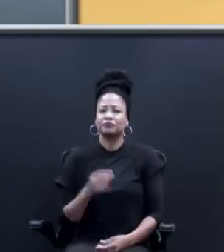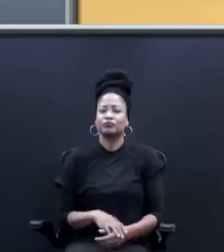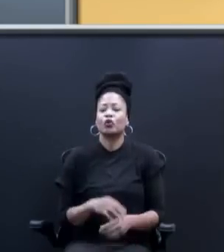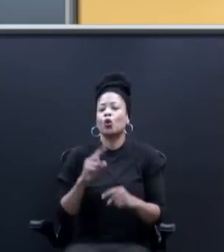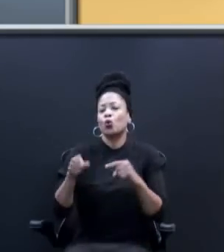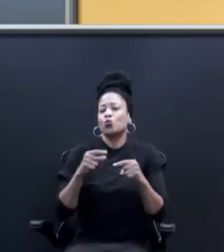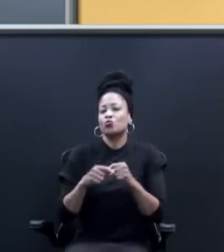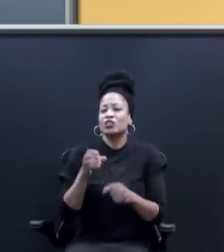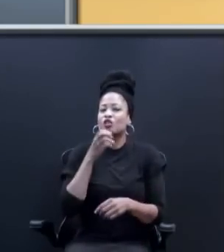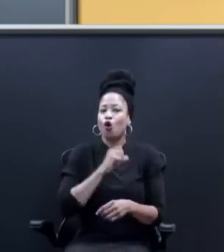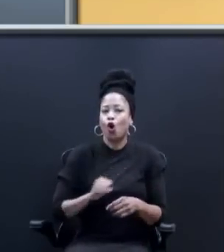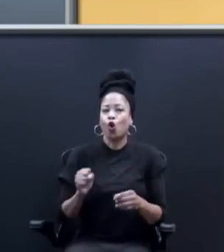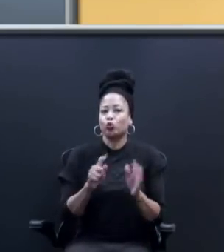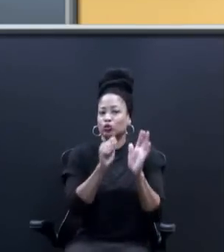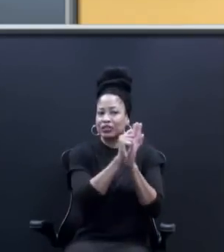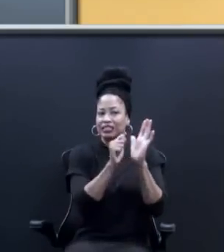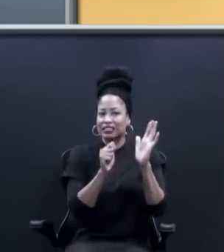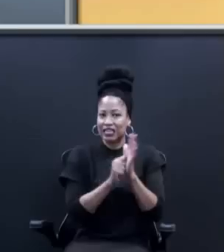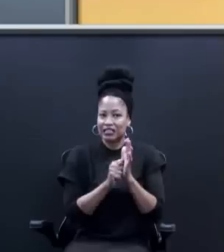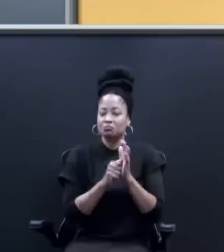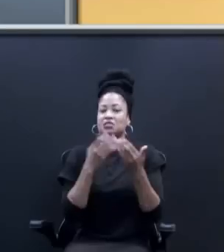fulfilled, then